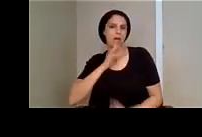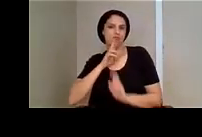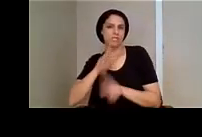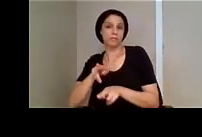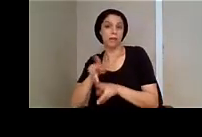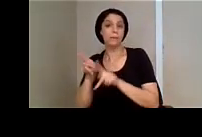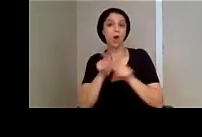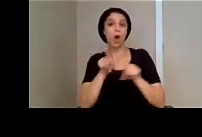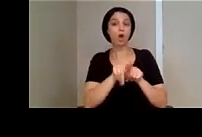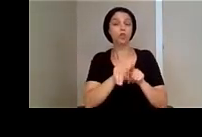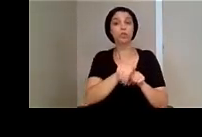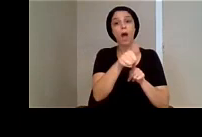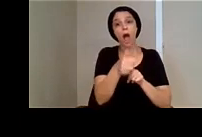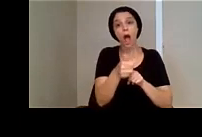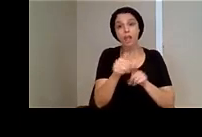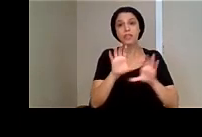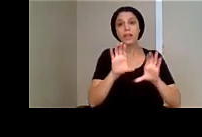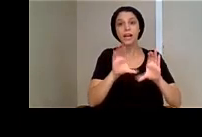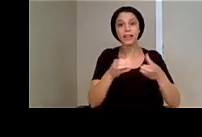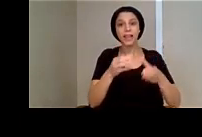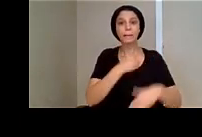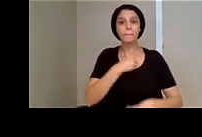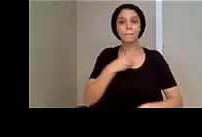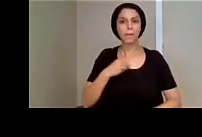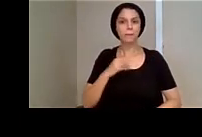have responded to that.